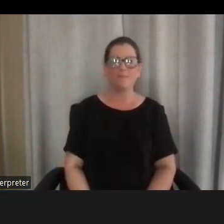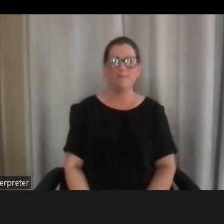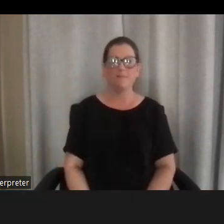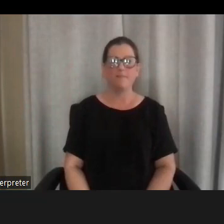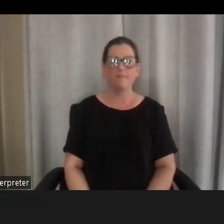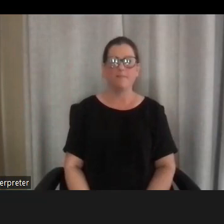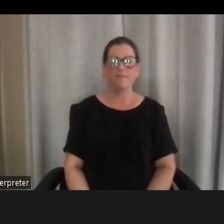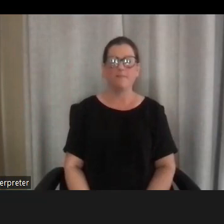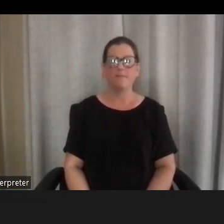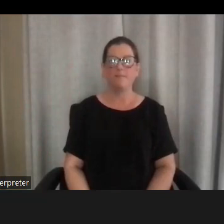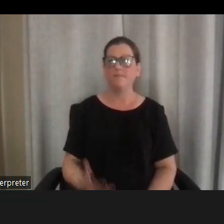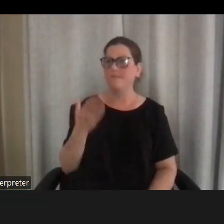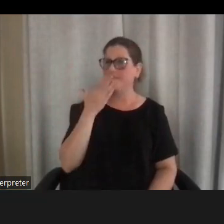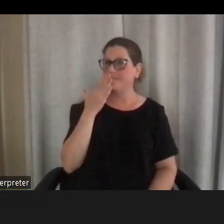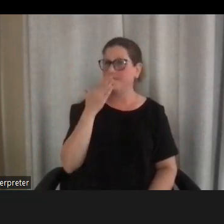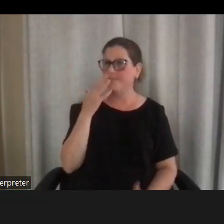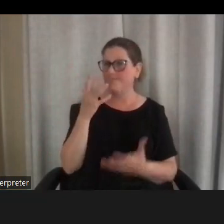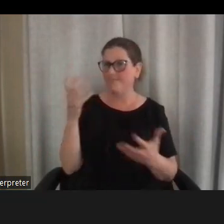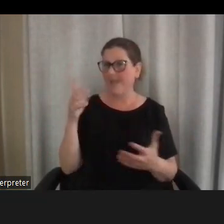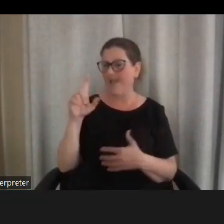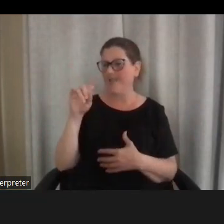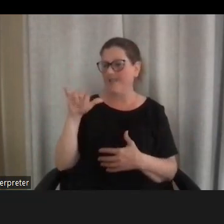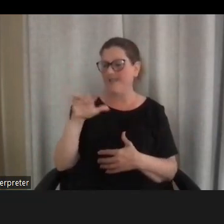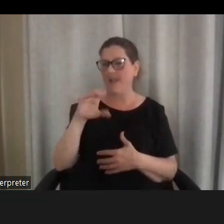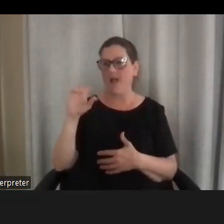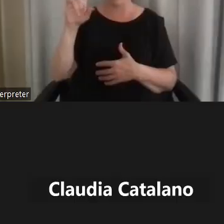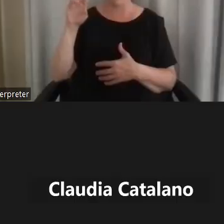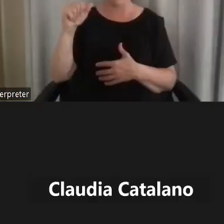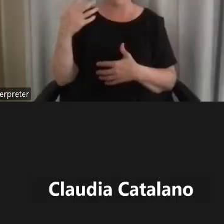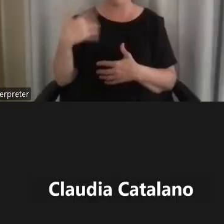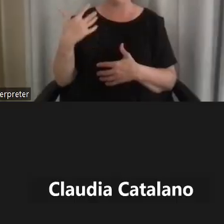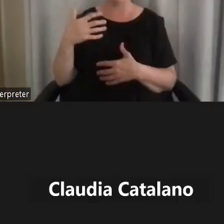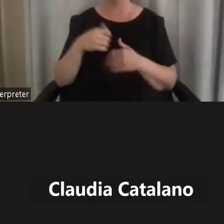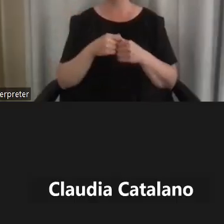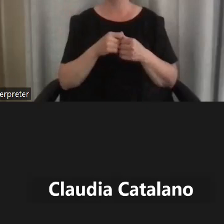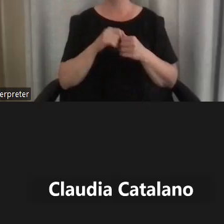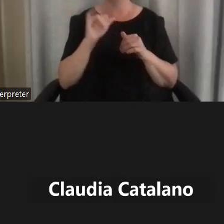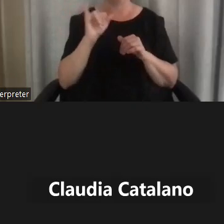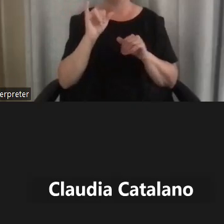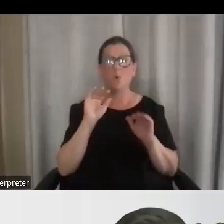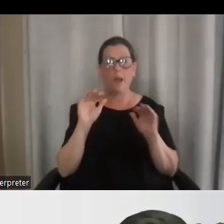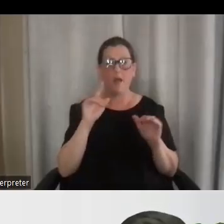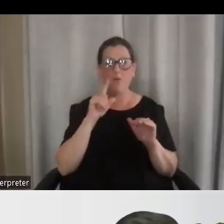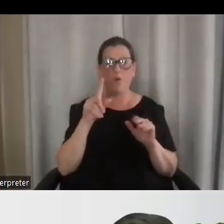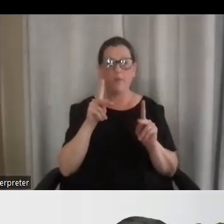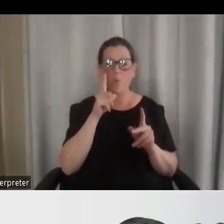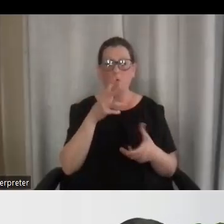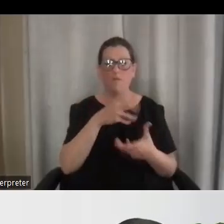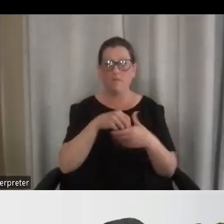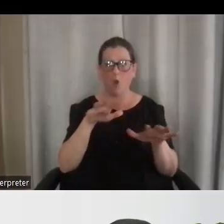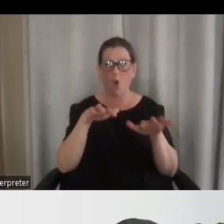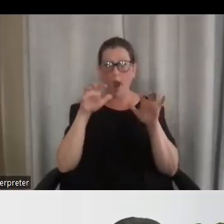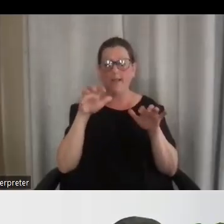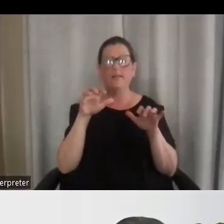Thank you so much, Lindsay and Claudia, for that fantastic presentation. As a reminder to participants, please take a moment to post